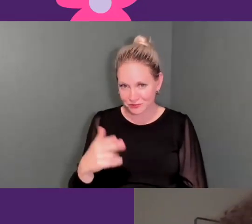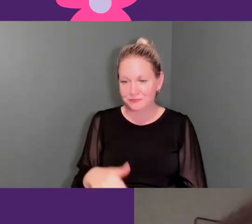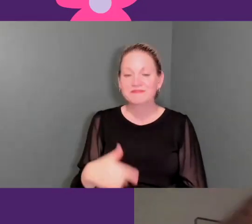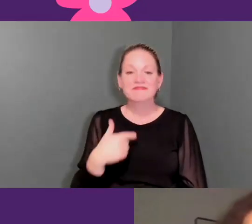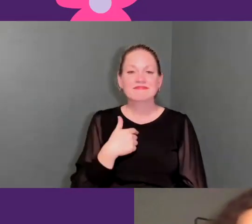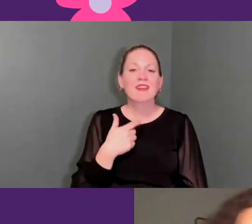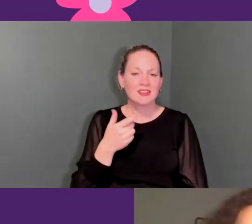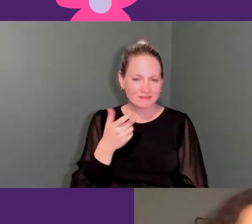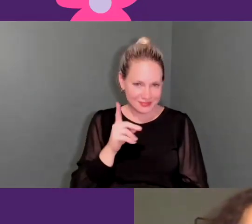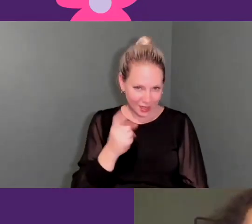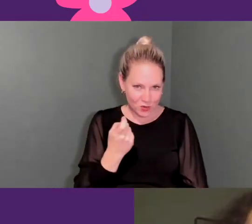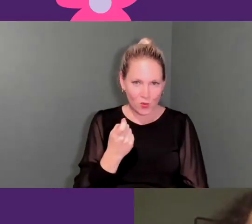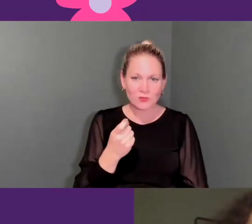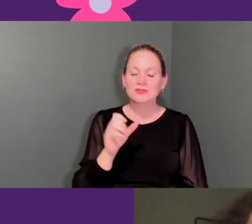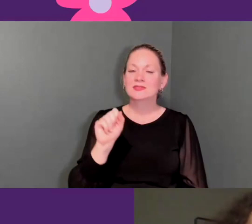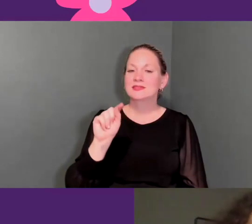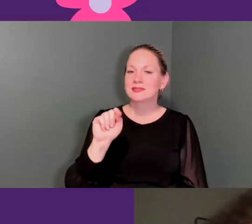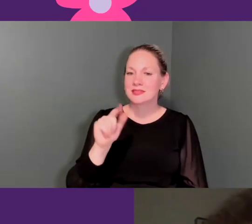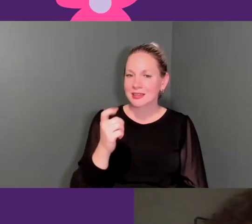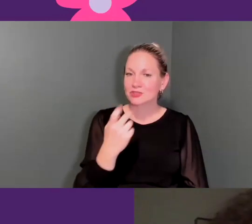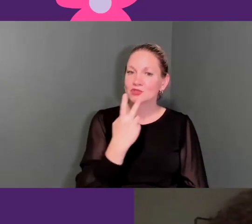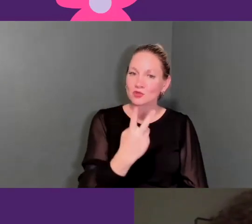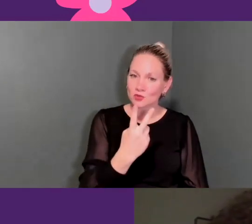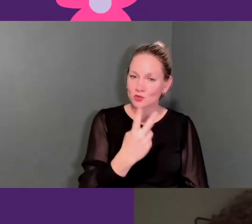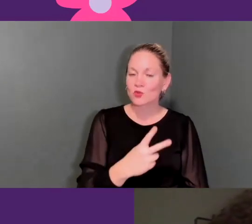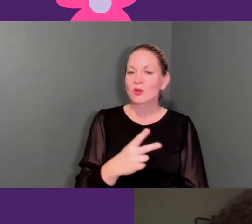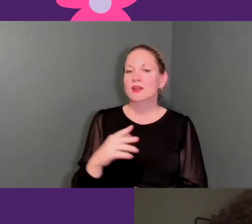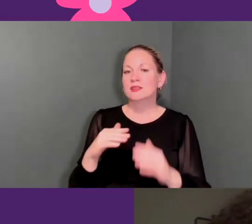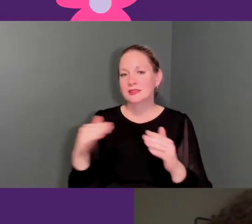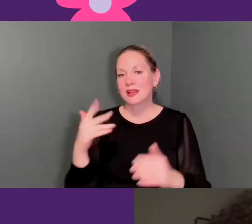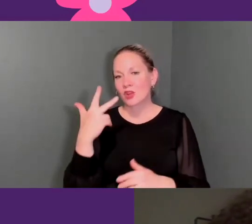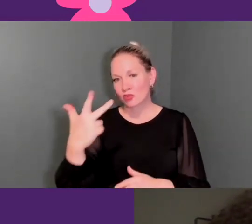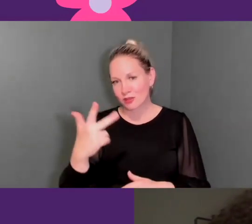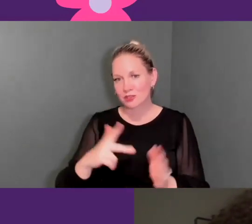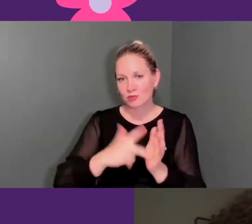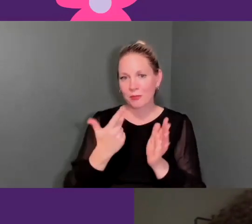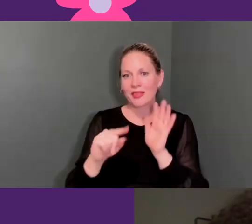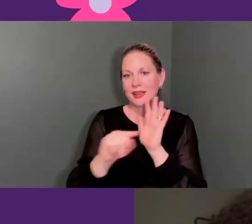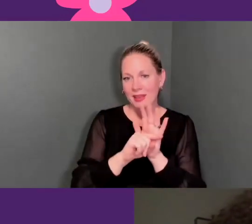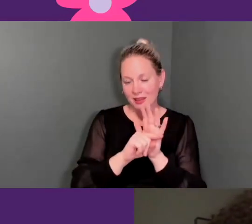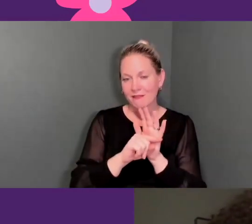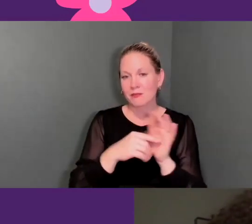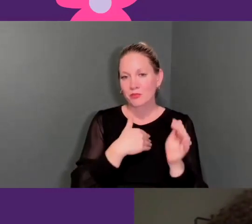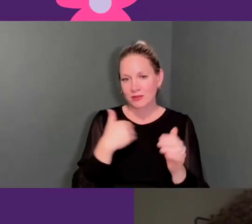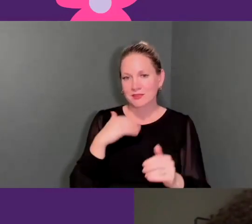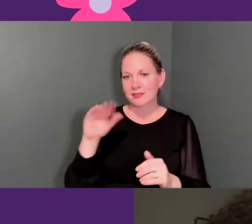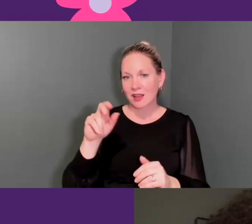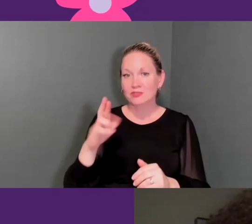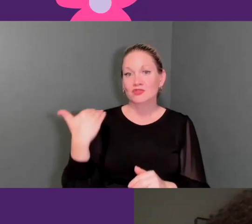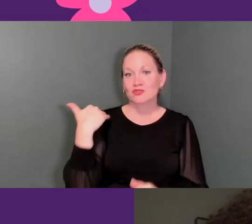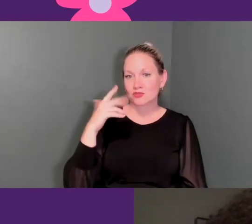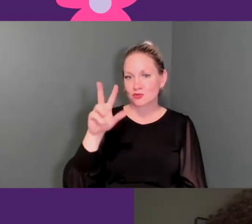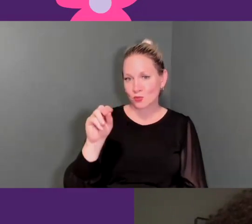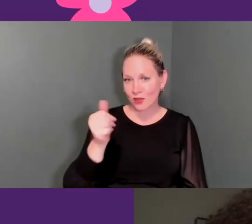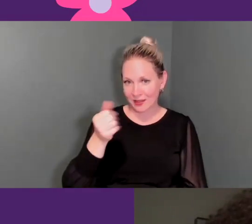with stage 3 or stage 2, grade 3 triple negative breast cancer back in 2018. And I